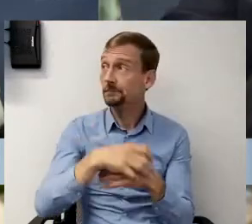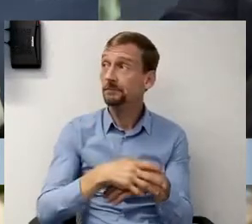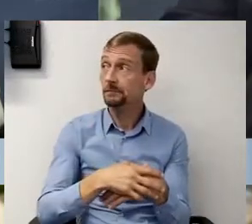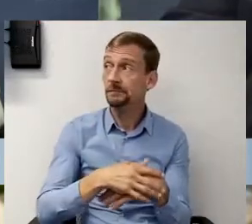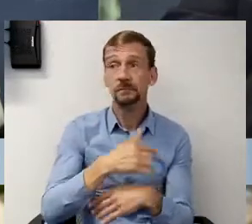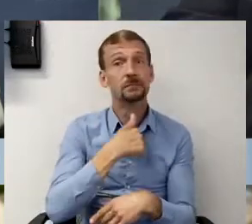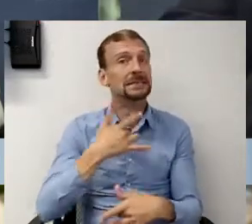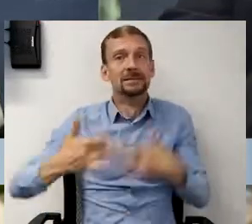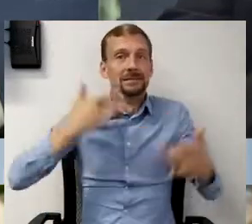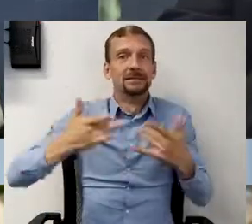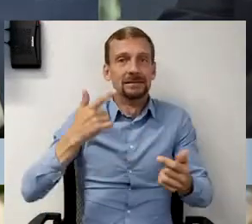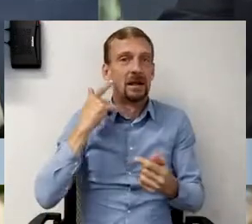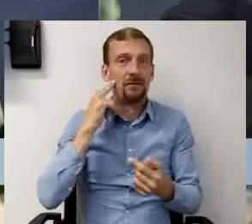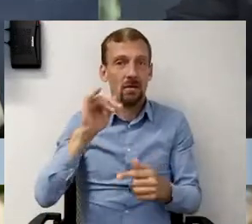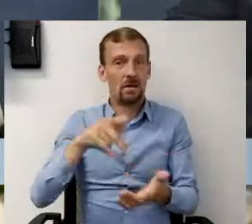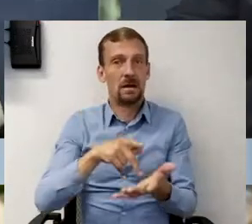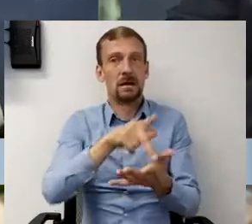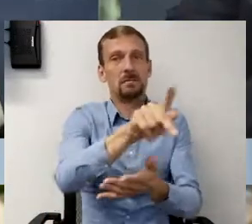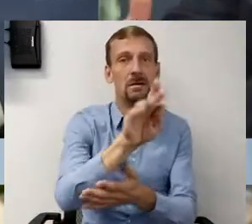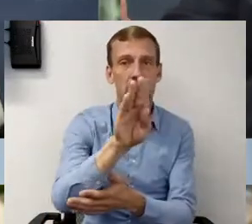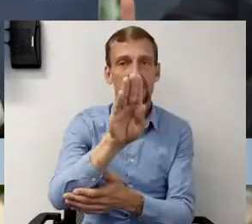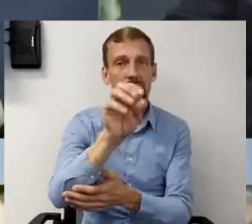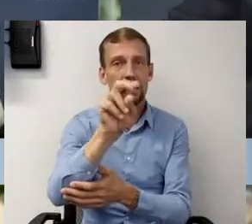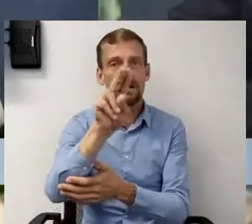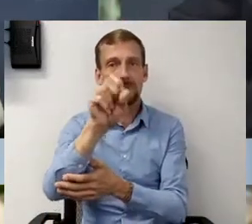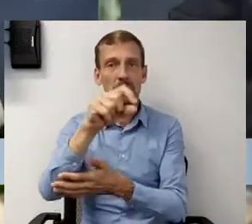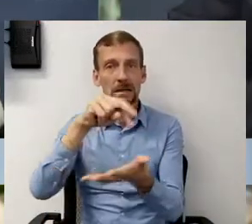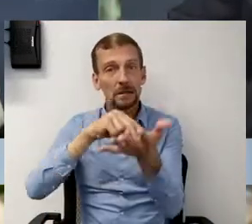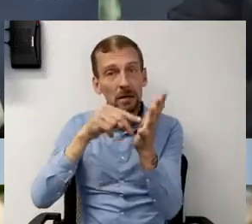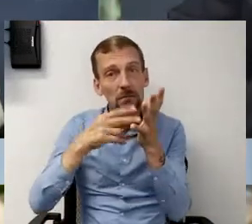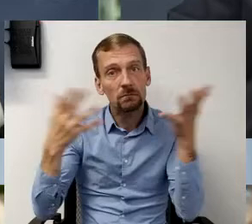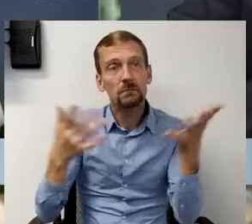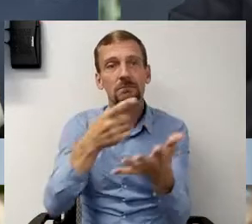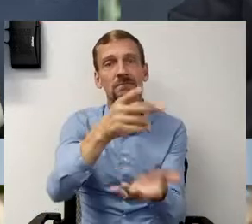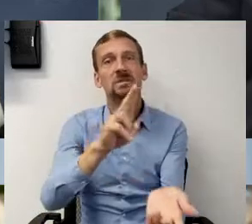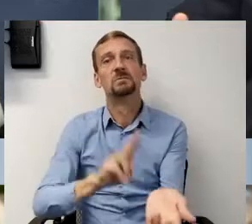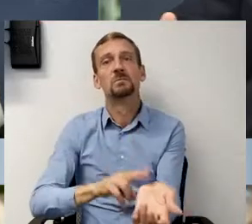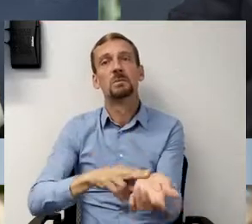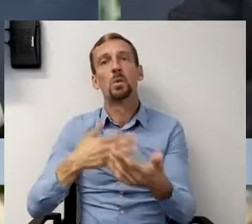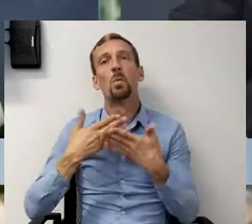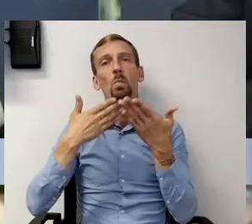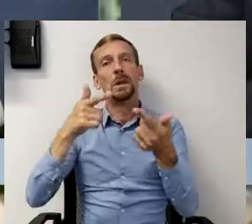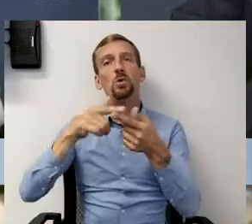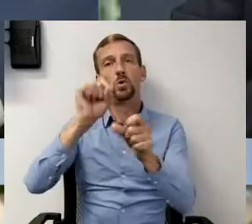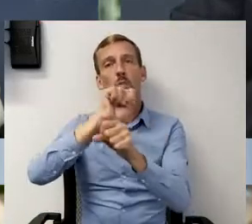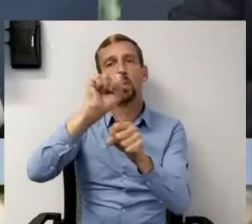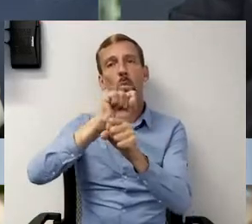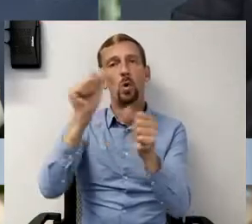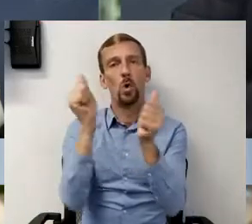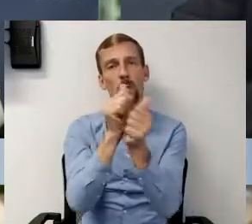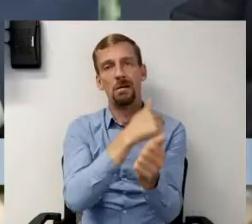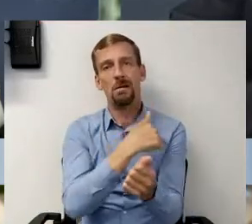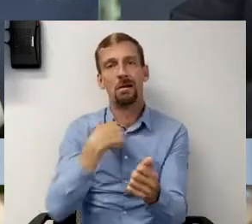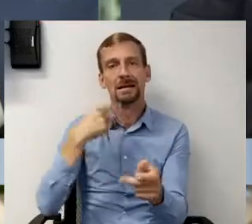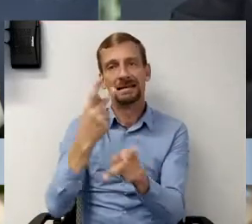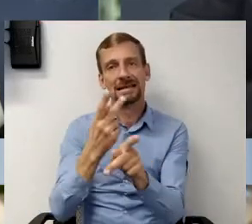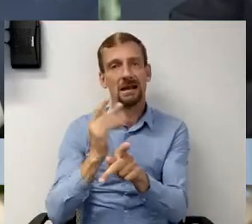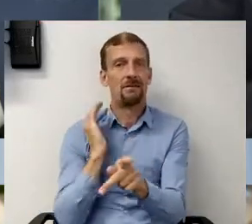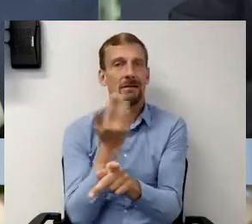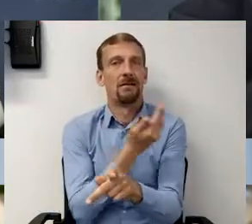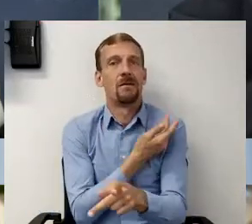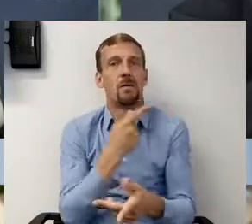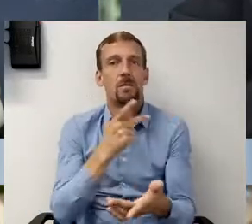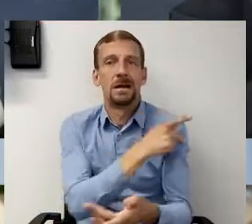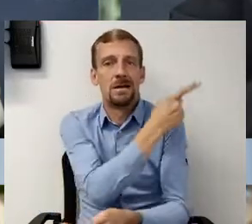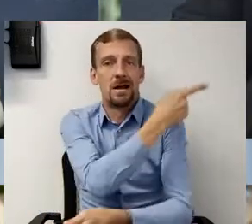We're delighted to pay the bonus because it means we have a nurse that is willing to continue working and taking care of our patients in our